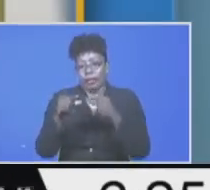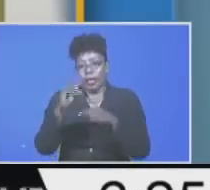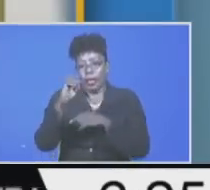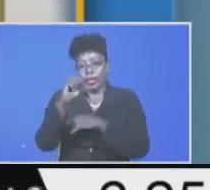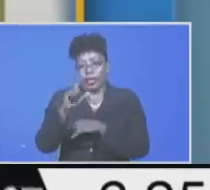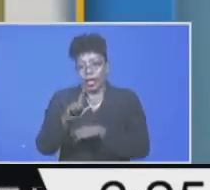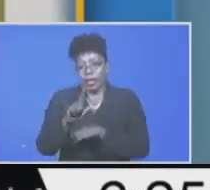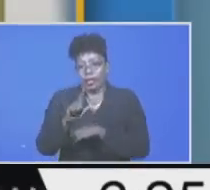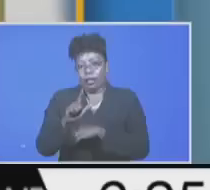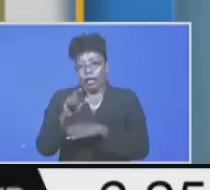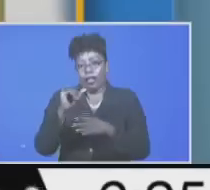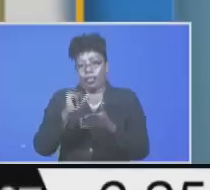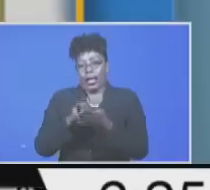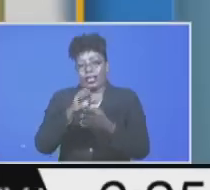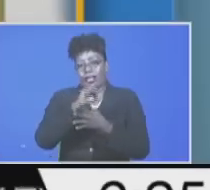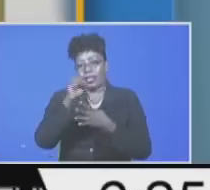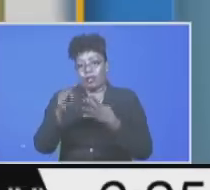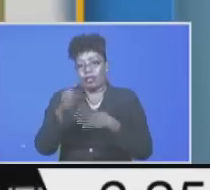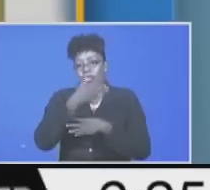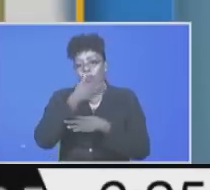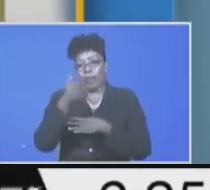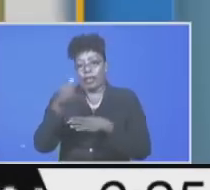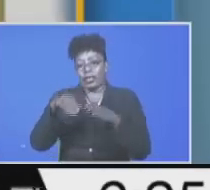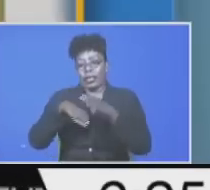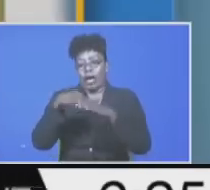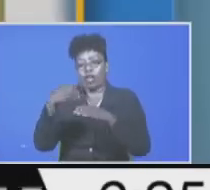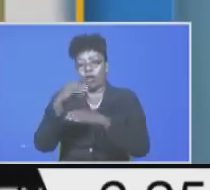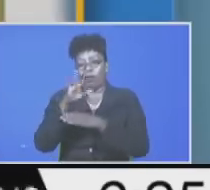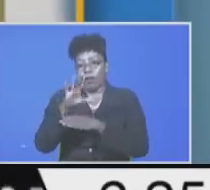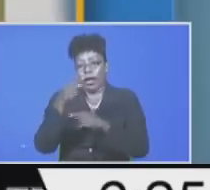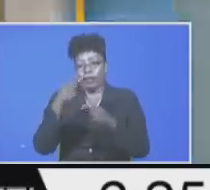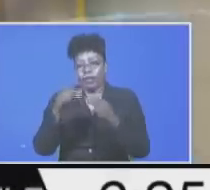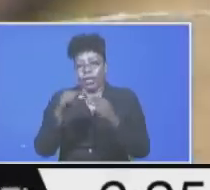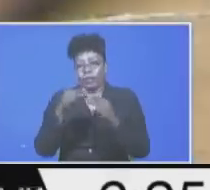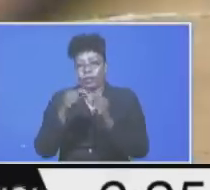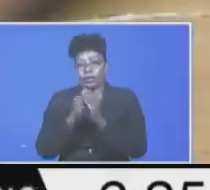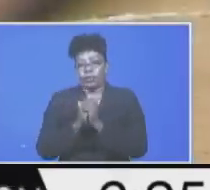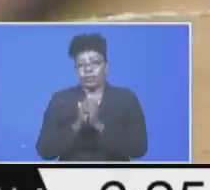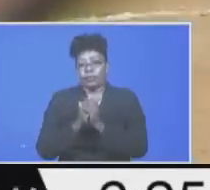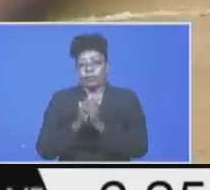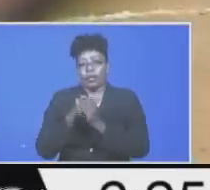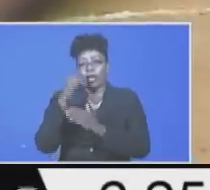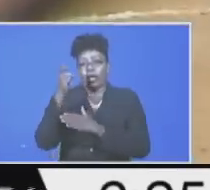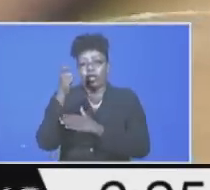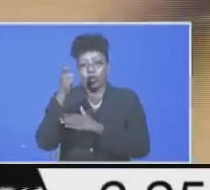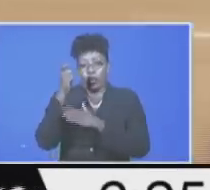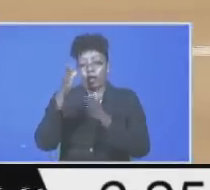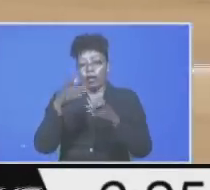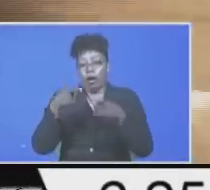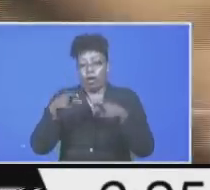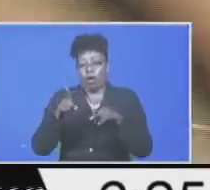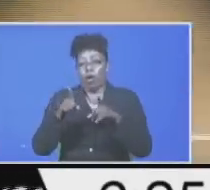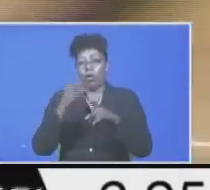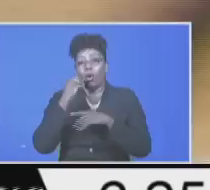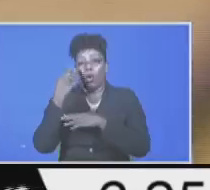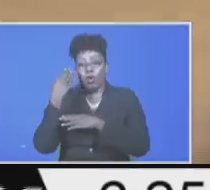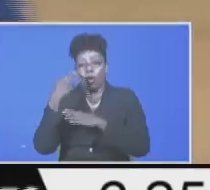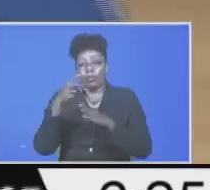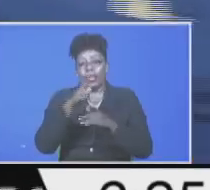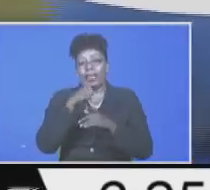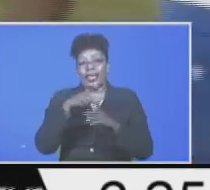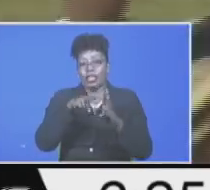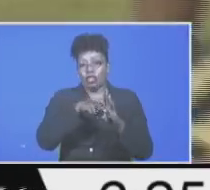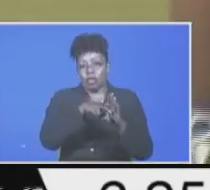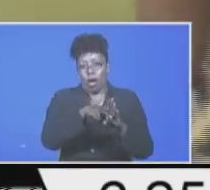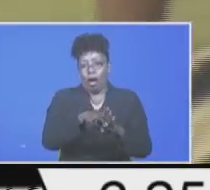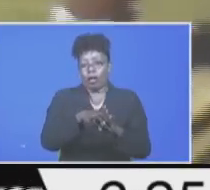Championship. That series is a best of 5. It's win or go home tonight for the Platinum Pool Liddy Sharks in the Province